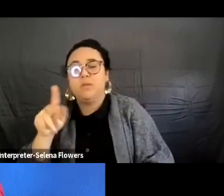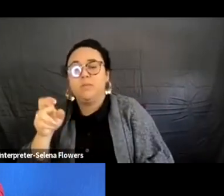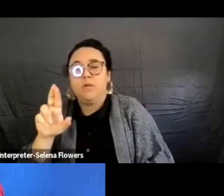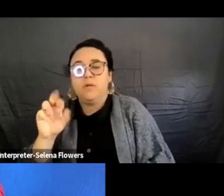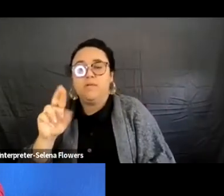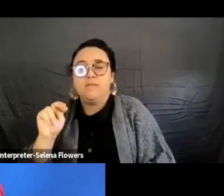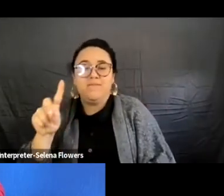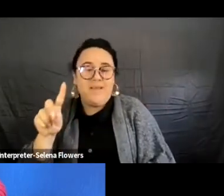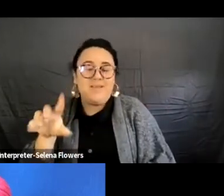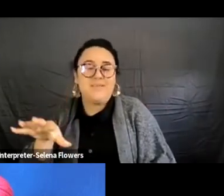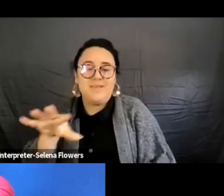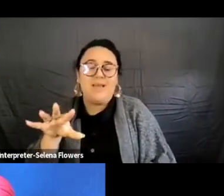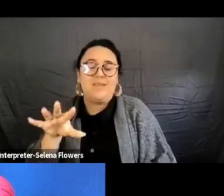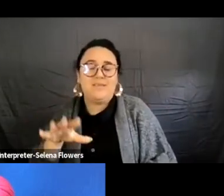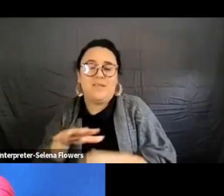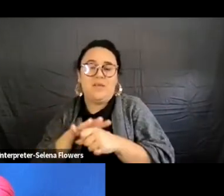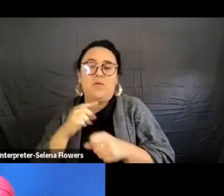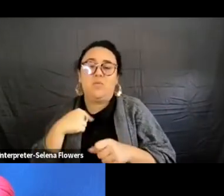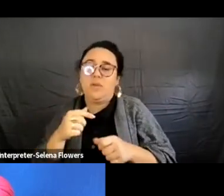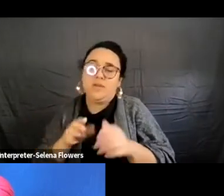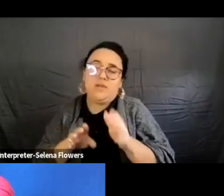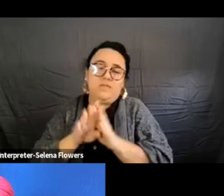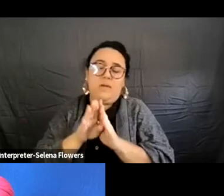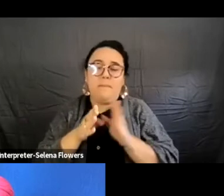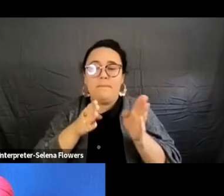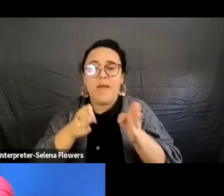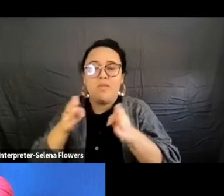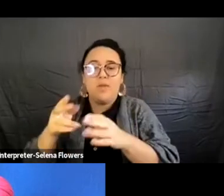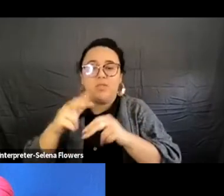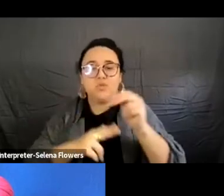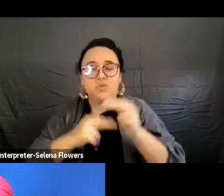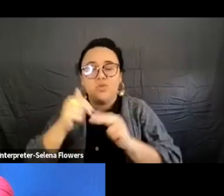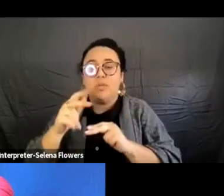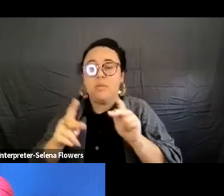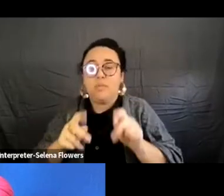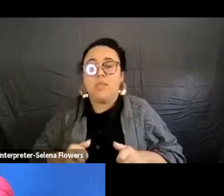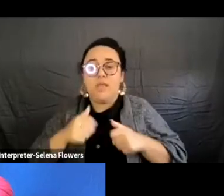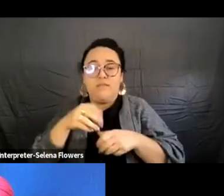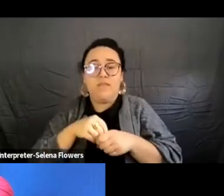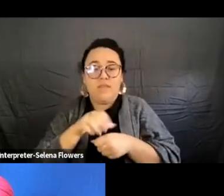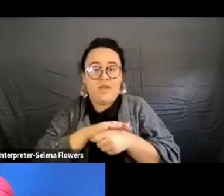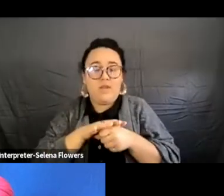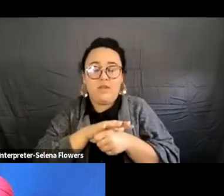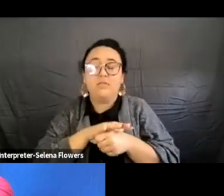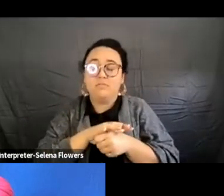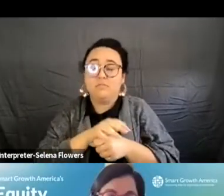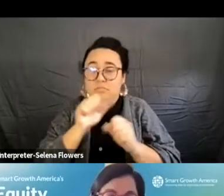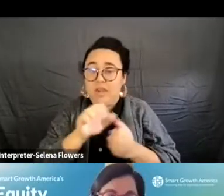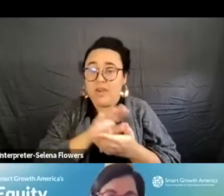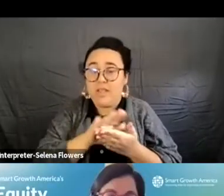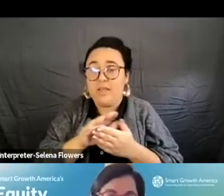building pathways into construction so that the folks that actually lived in the neighborhood could not only clean the environment, but